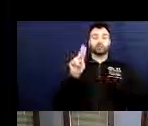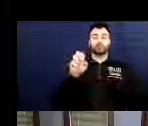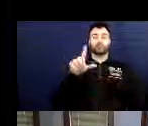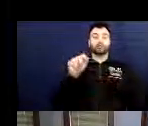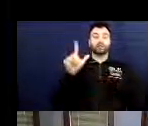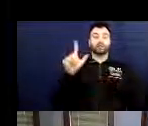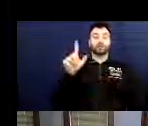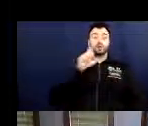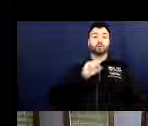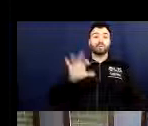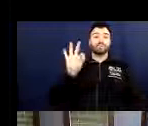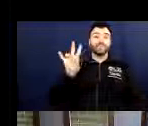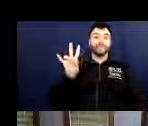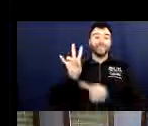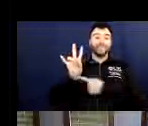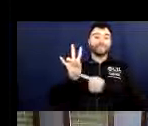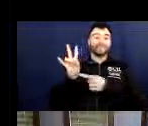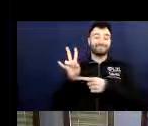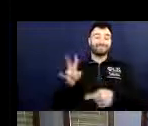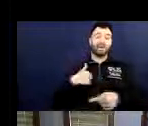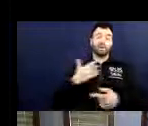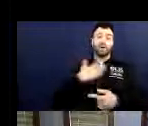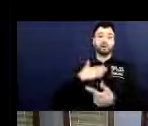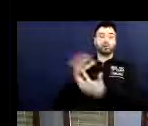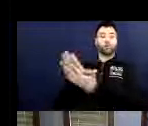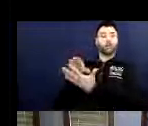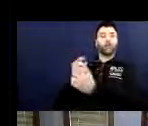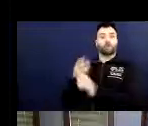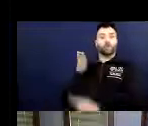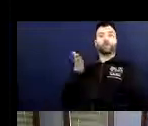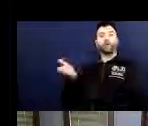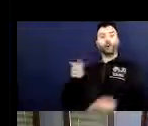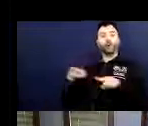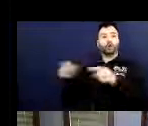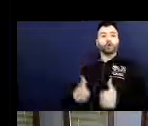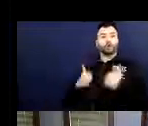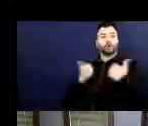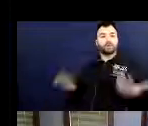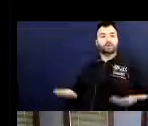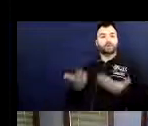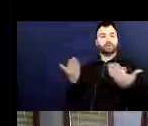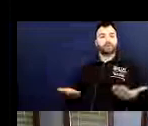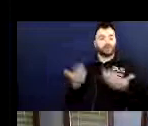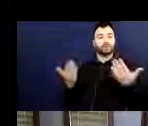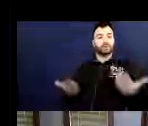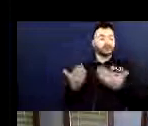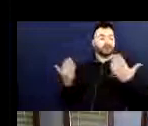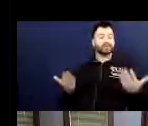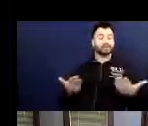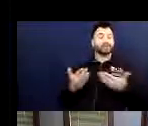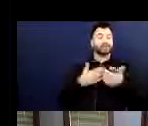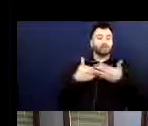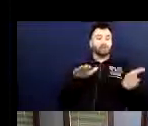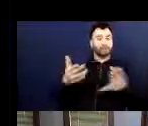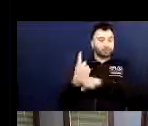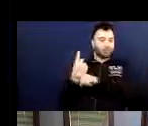I've been fortunate to have the learning experience that it comes with living and being around people who